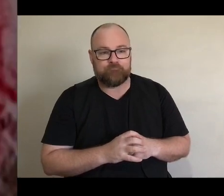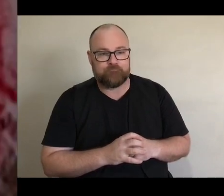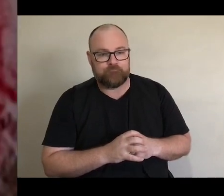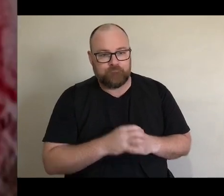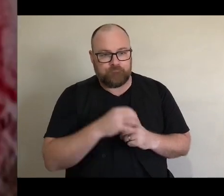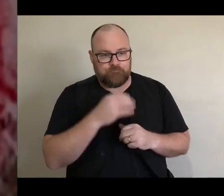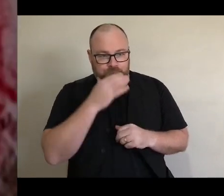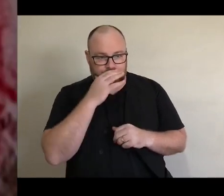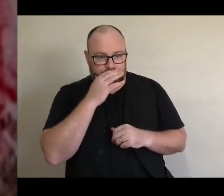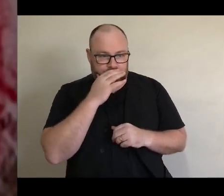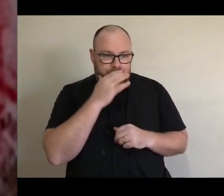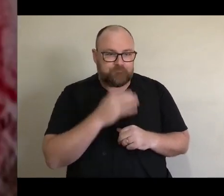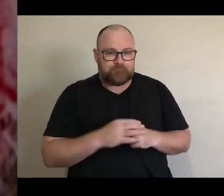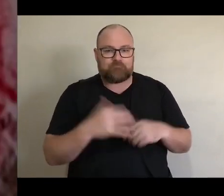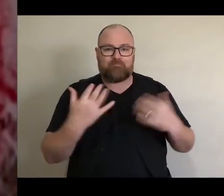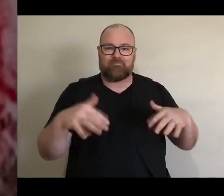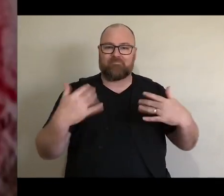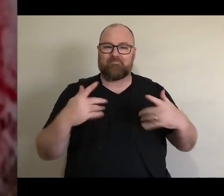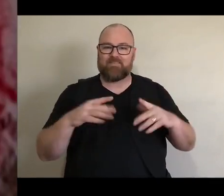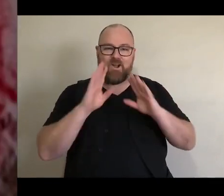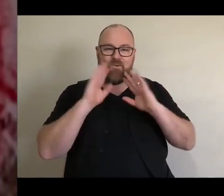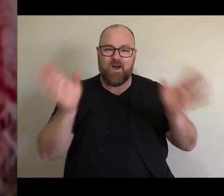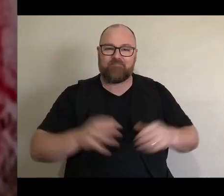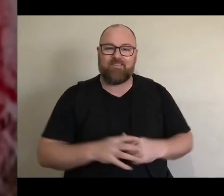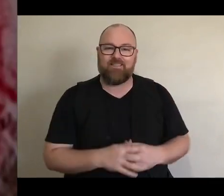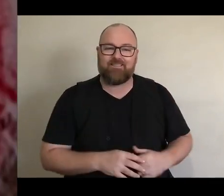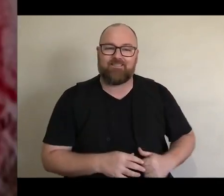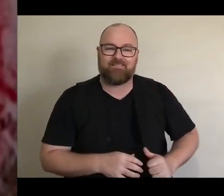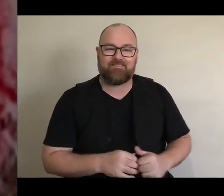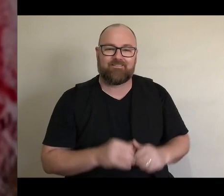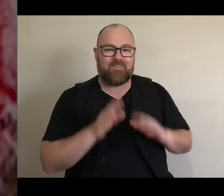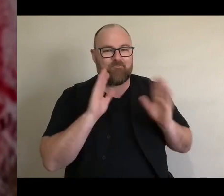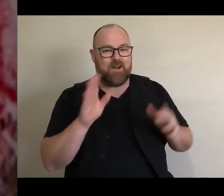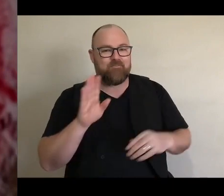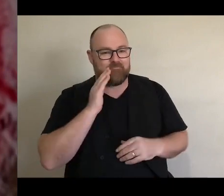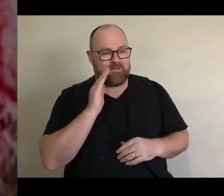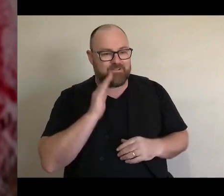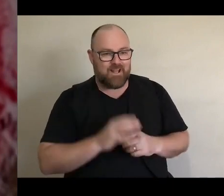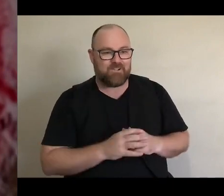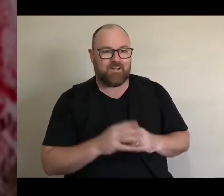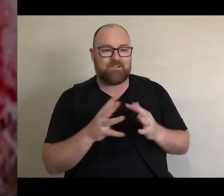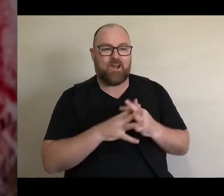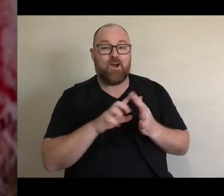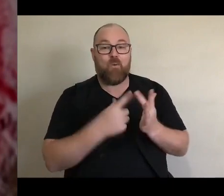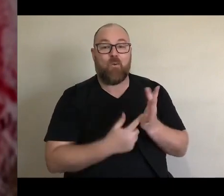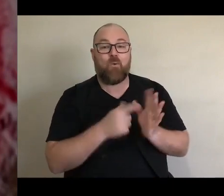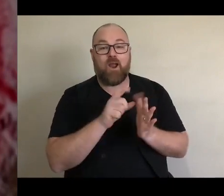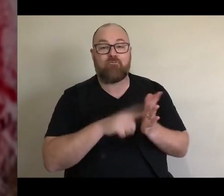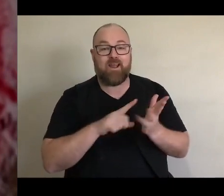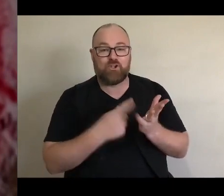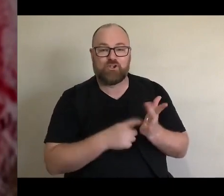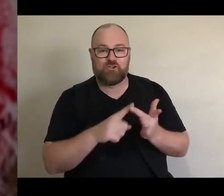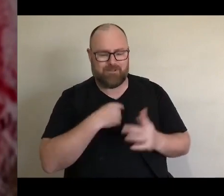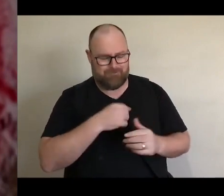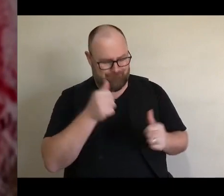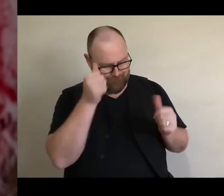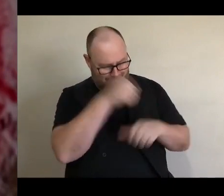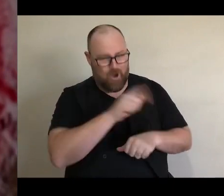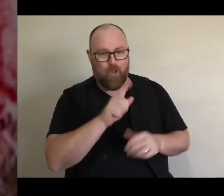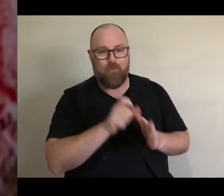What a wonderful presentation, wasn't it? Yeah, it's great. Gotta love those Wiradjuri mob art. They obviously know what they're doing. That's for sure.